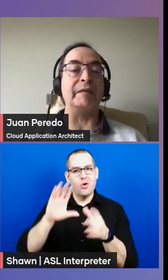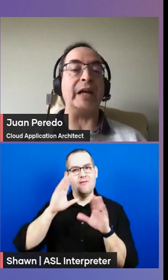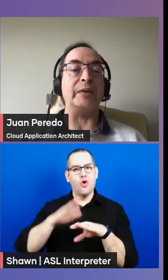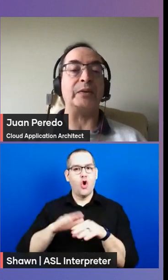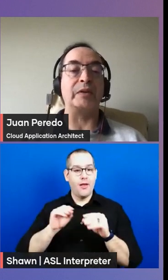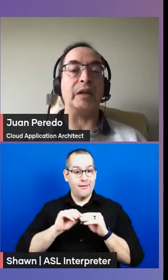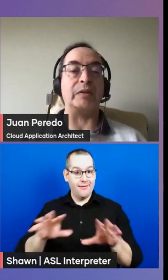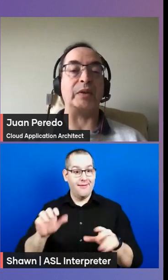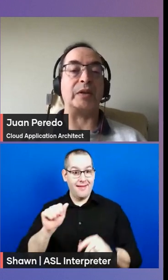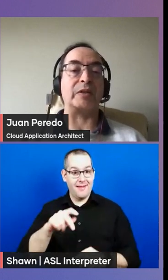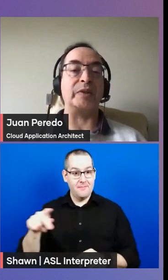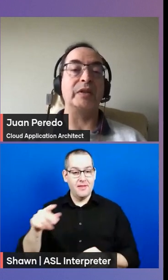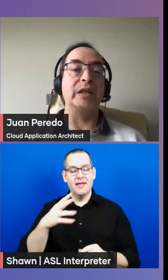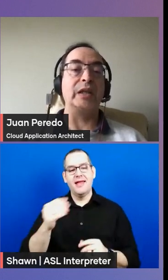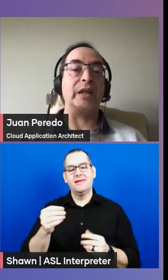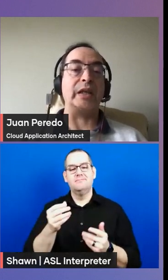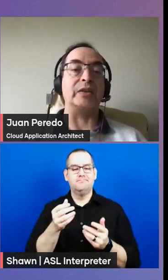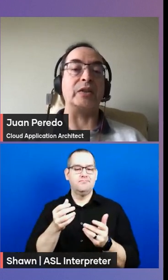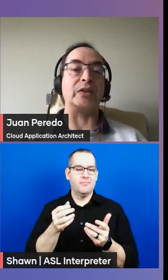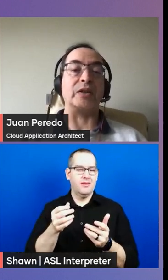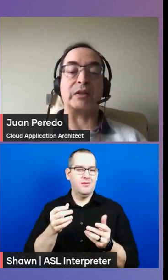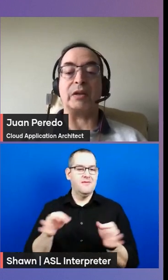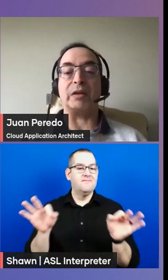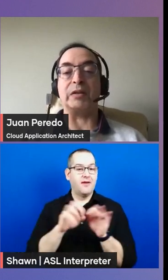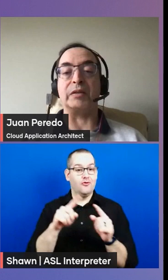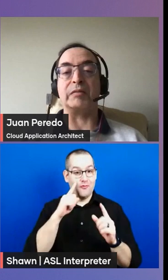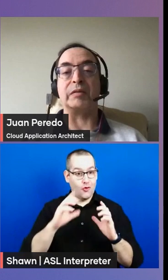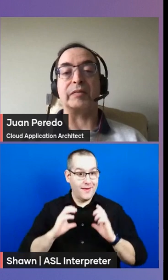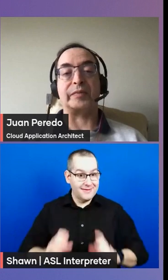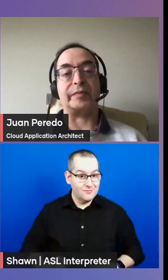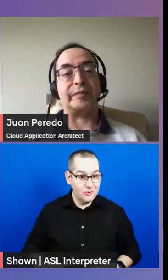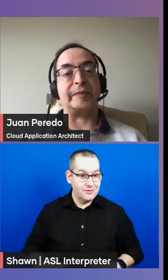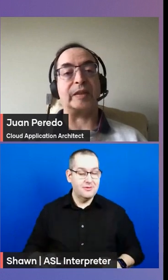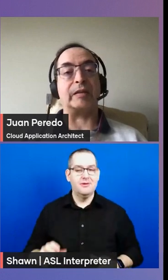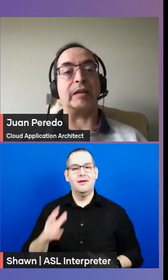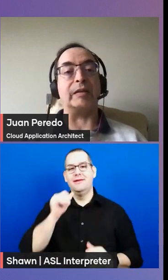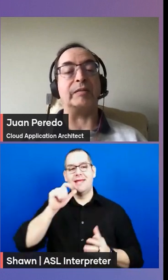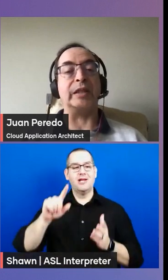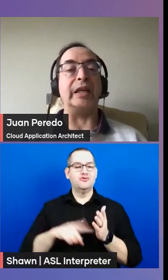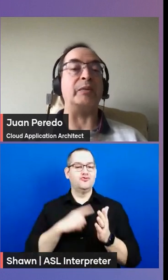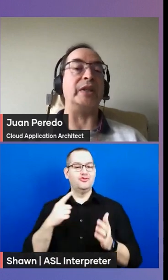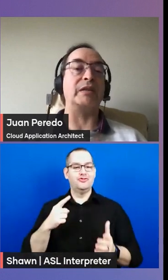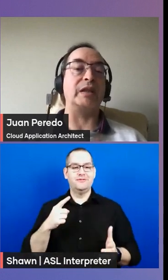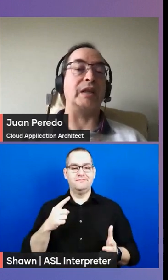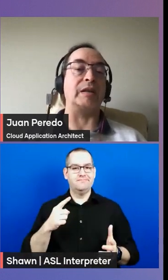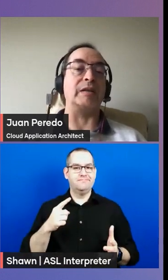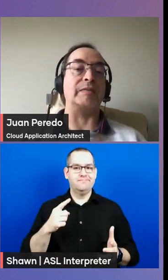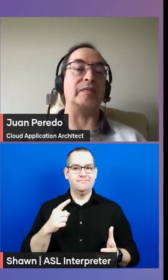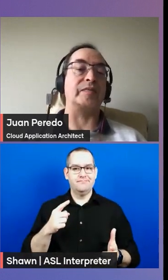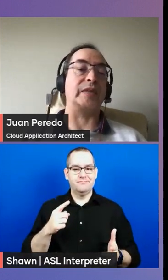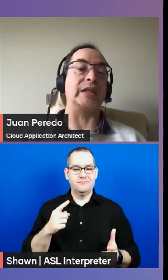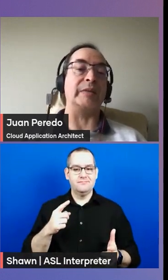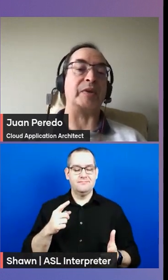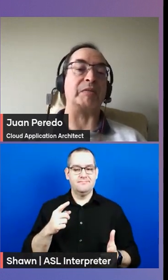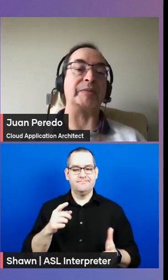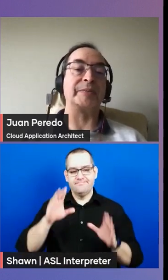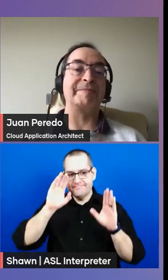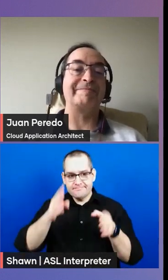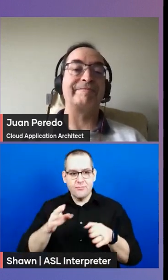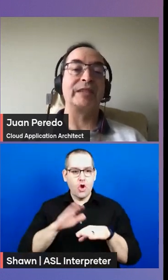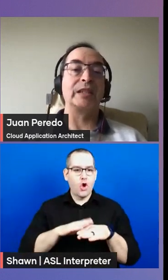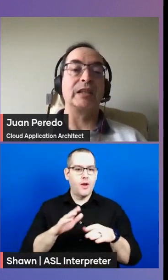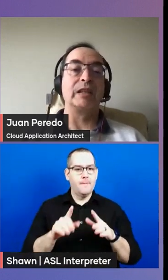delivering value to the customer, and not just on dealing with IT